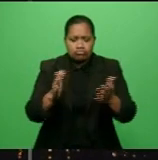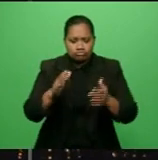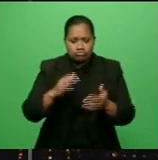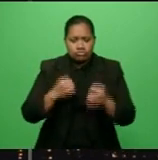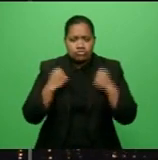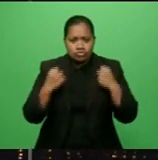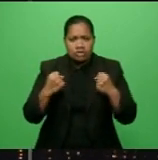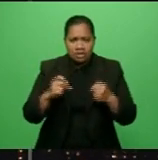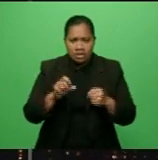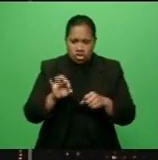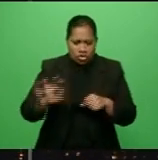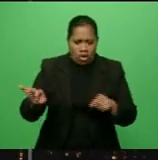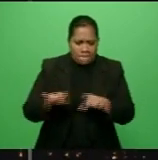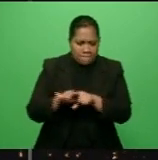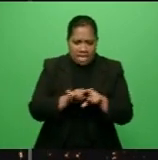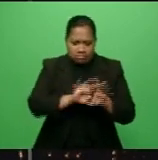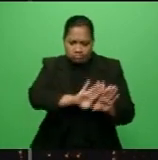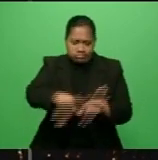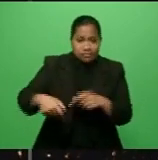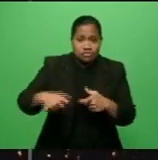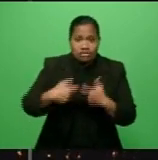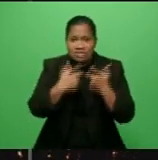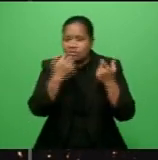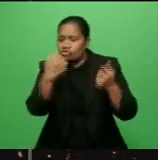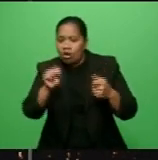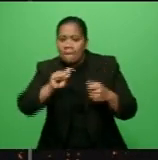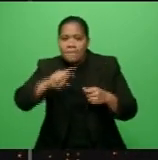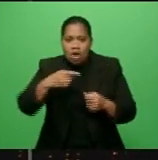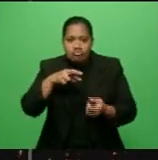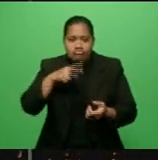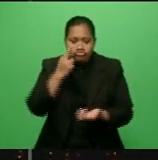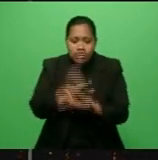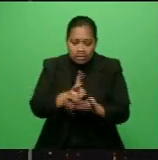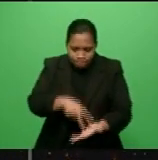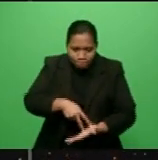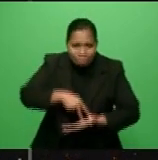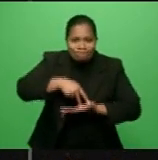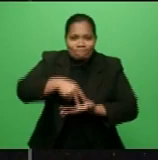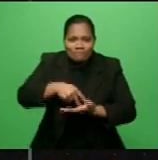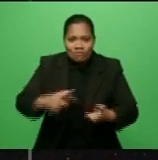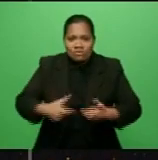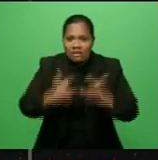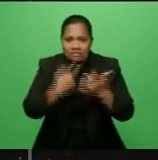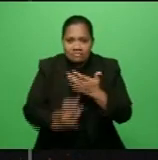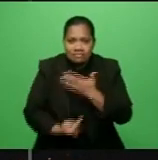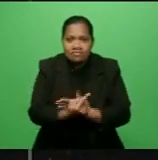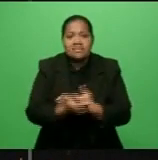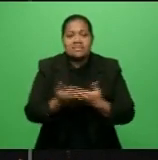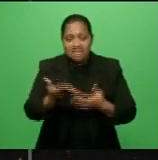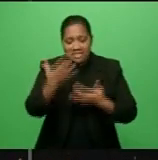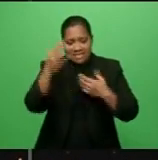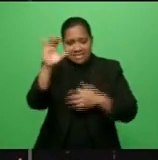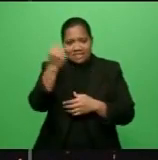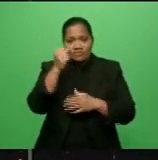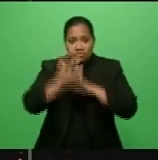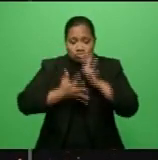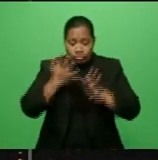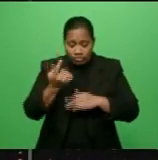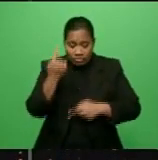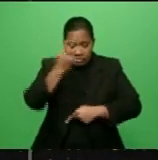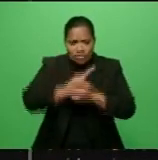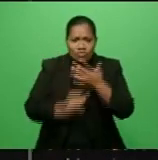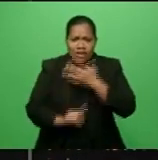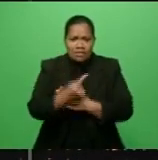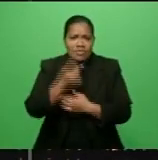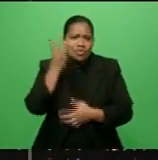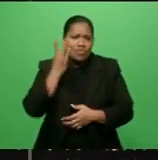challenges but facing them. In Successful Fijian Tonight, Pranita Prakash brings you the story of a lady overcoming obstacles that would have seen